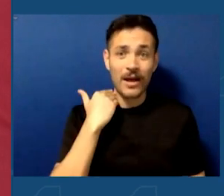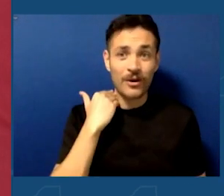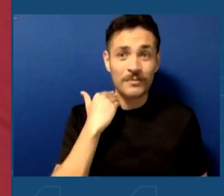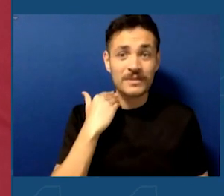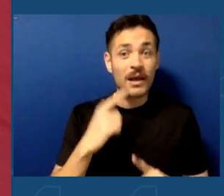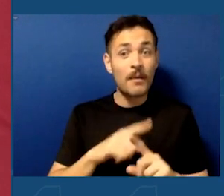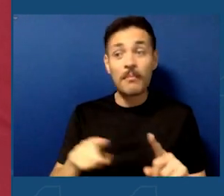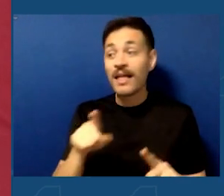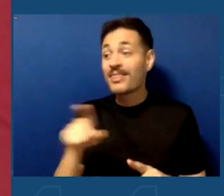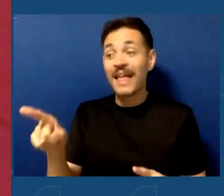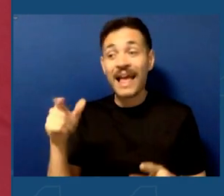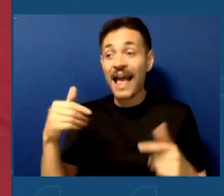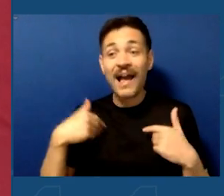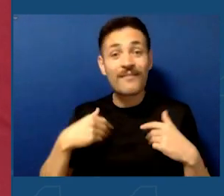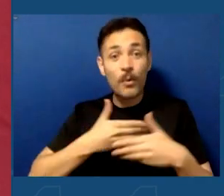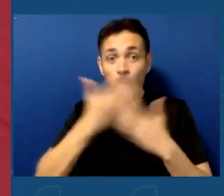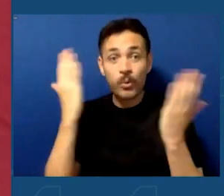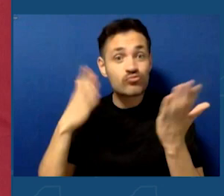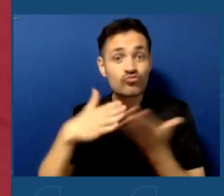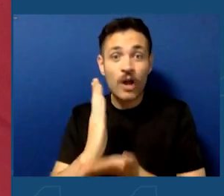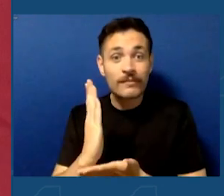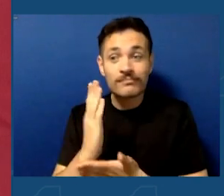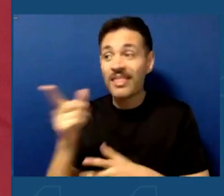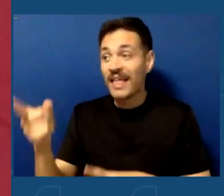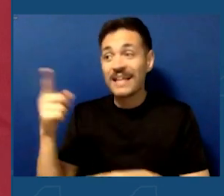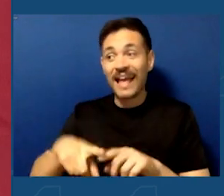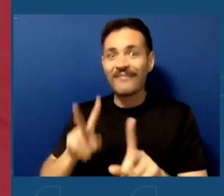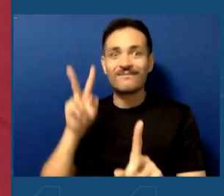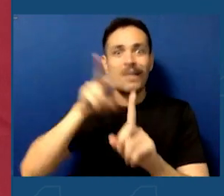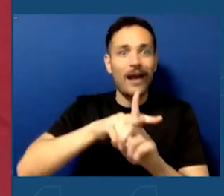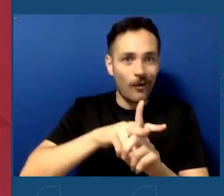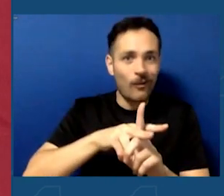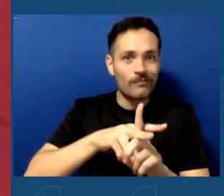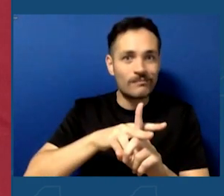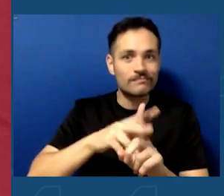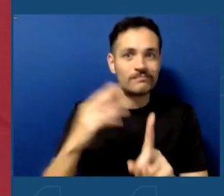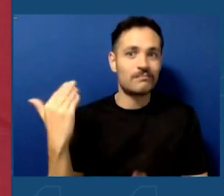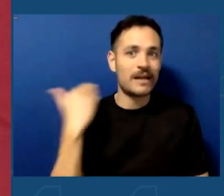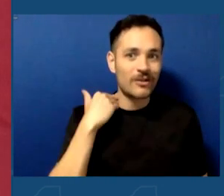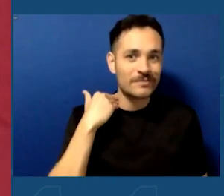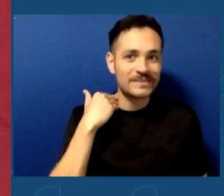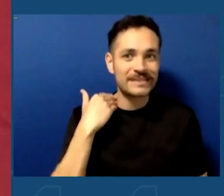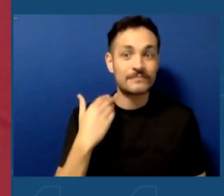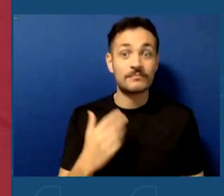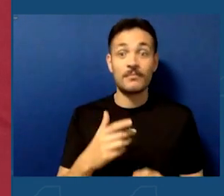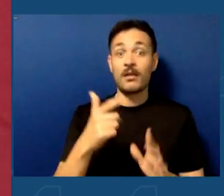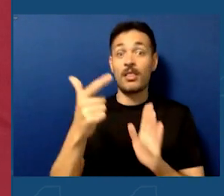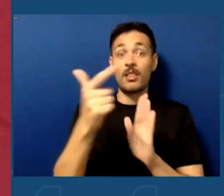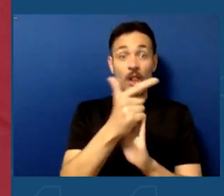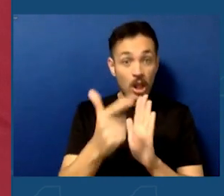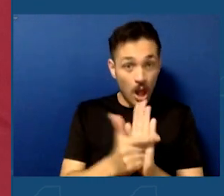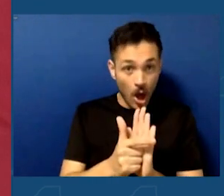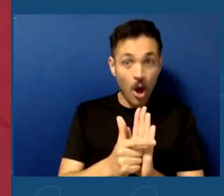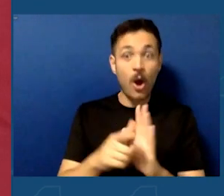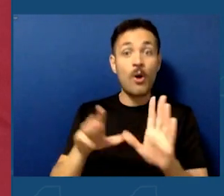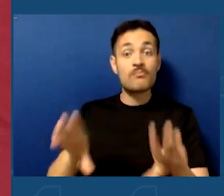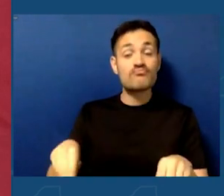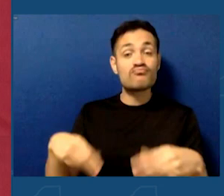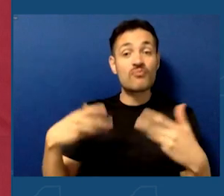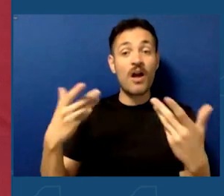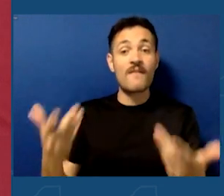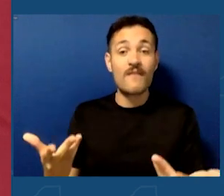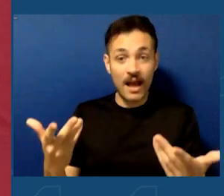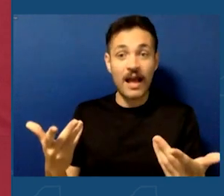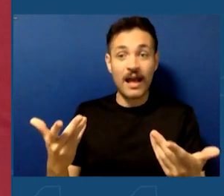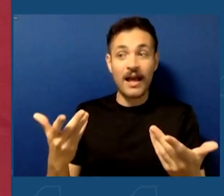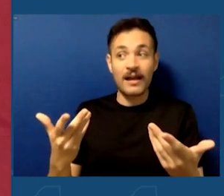for bankruptcy. That it was the law, PROMESA, that provided a vehicle for Puerto Rico to be